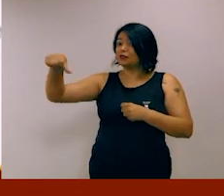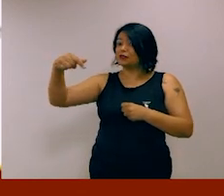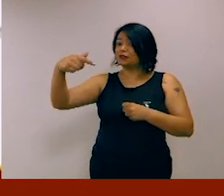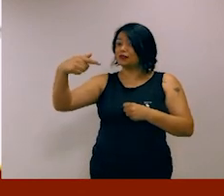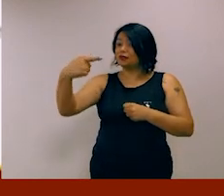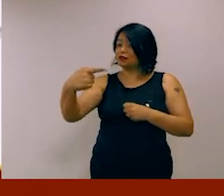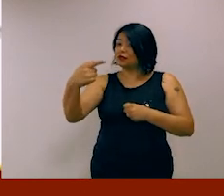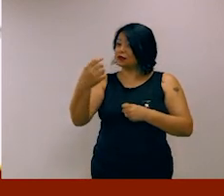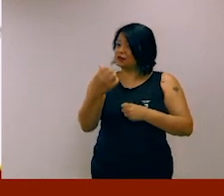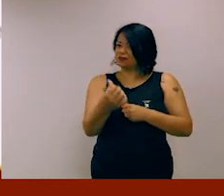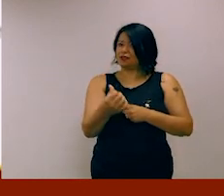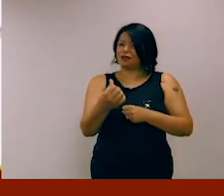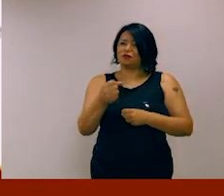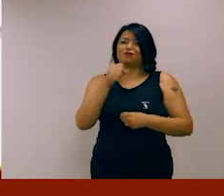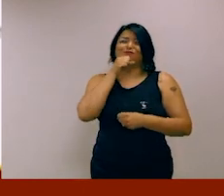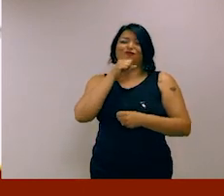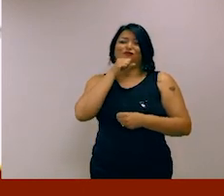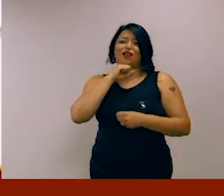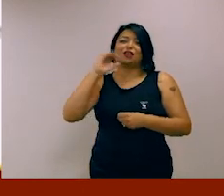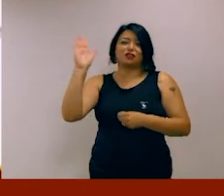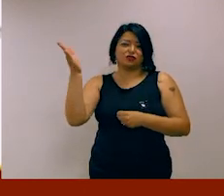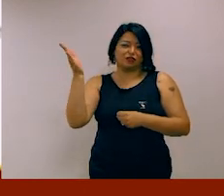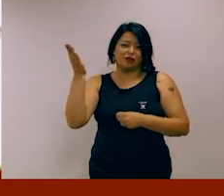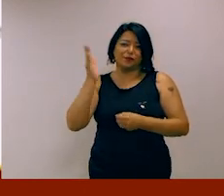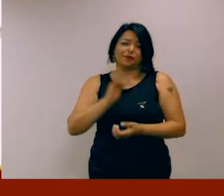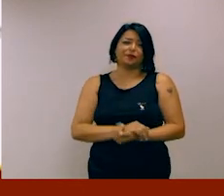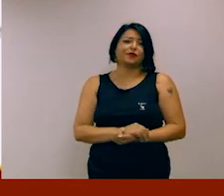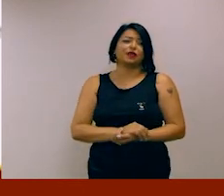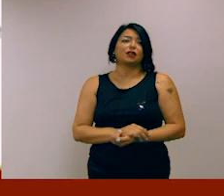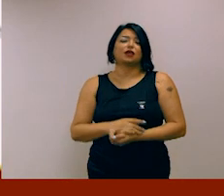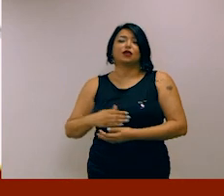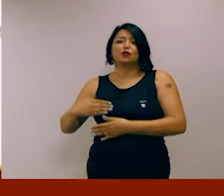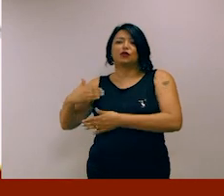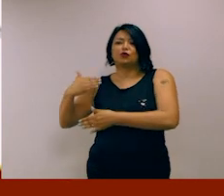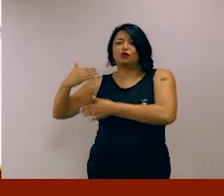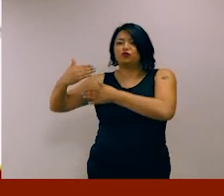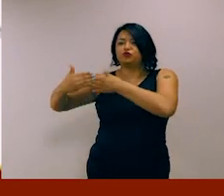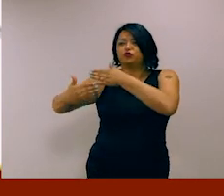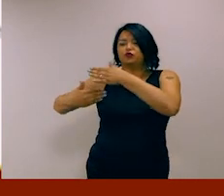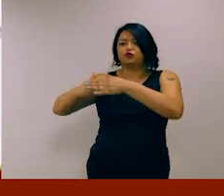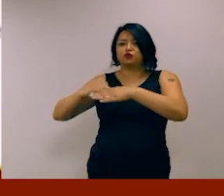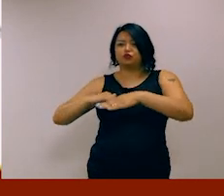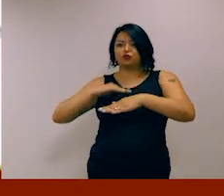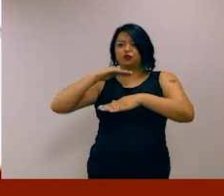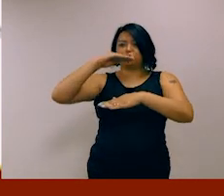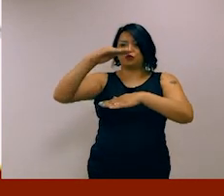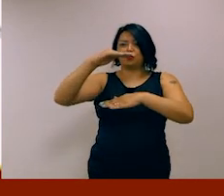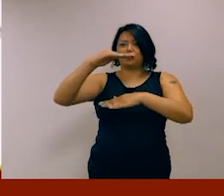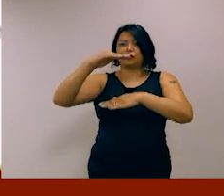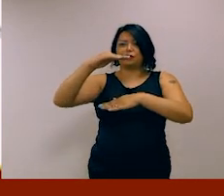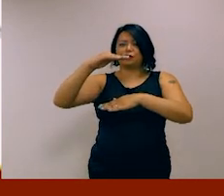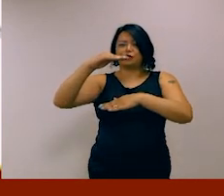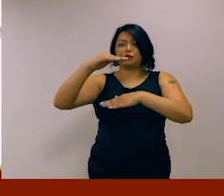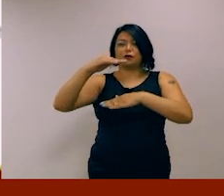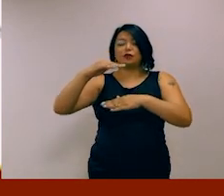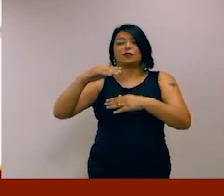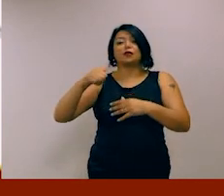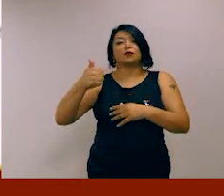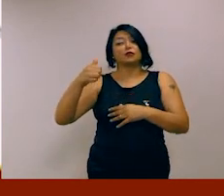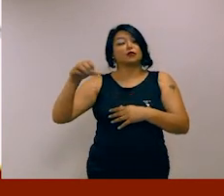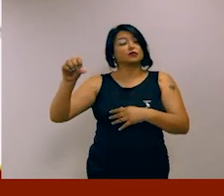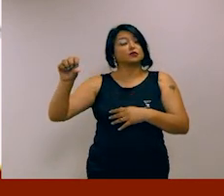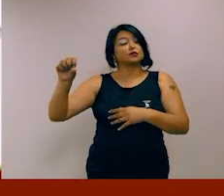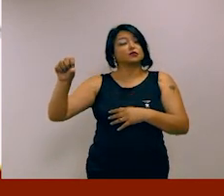was a construction of 1976. It was a pretty old dam. And so we had many,